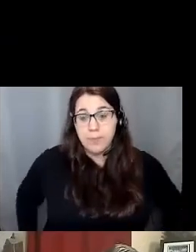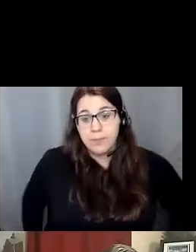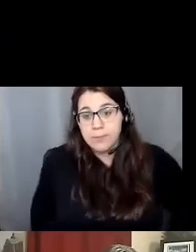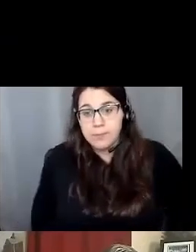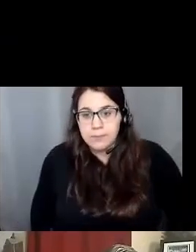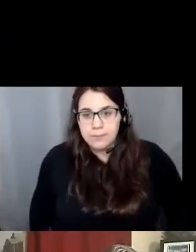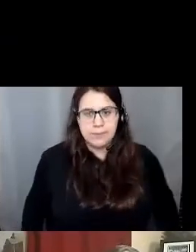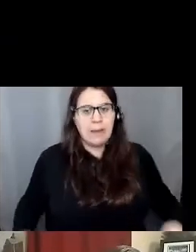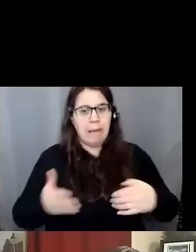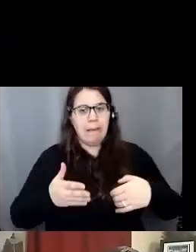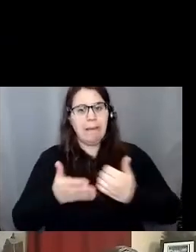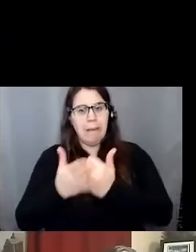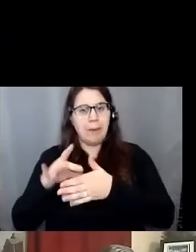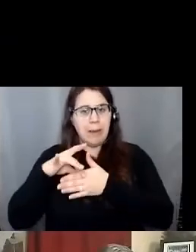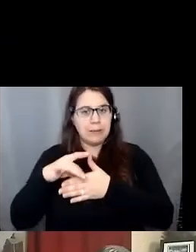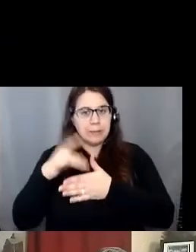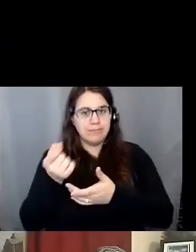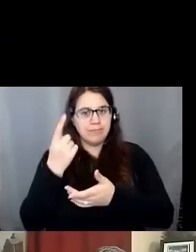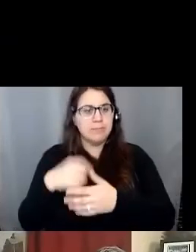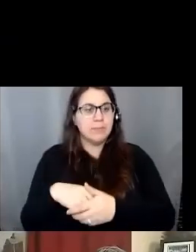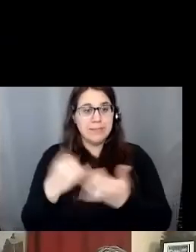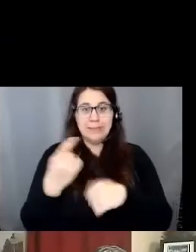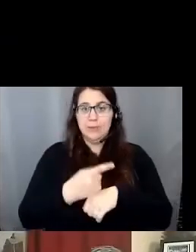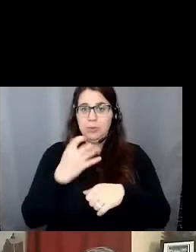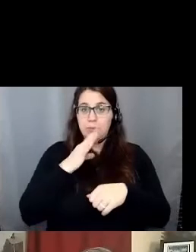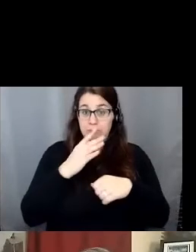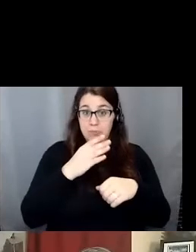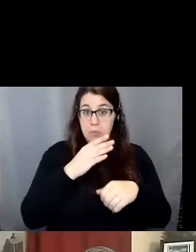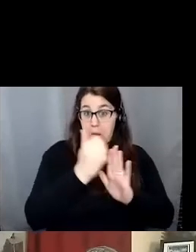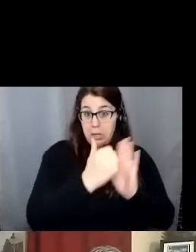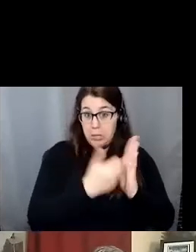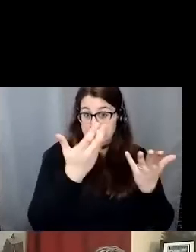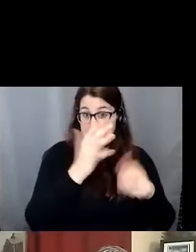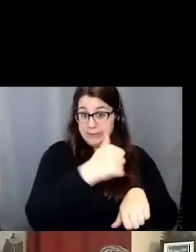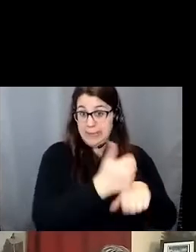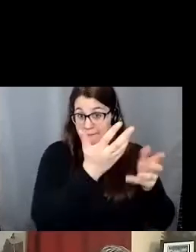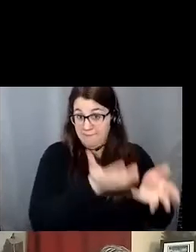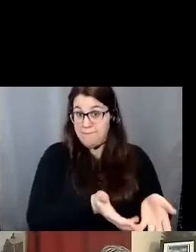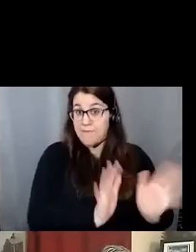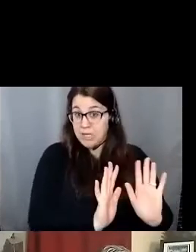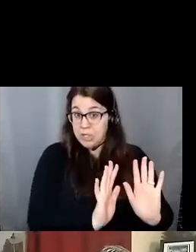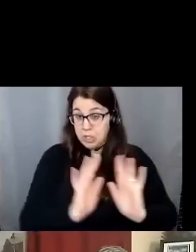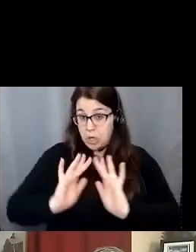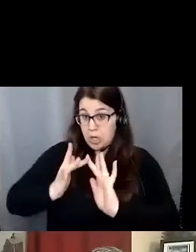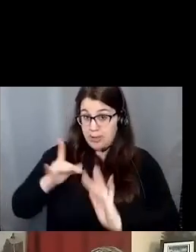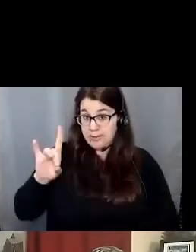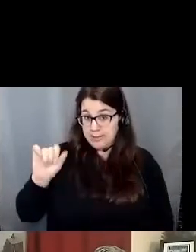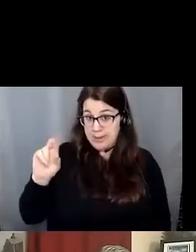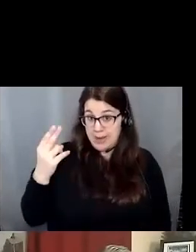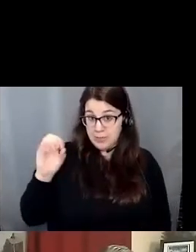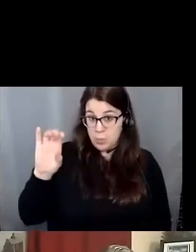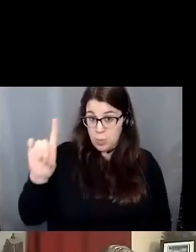bit of context. Today we're going to look at after you've set up the account and you get into the online dashboard, what does that look